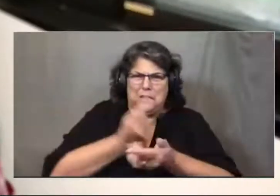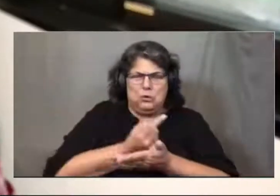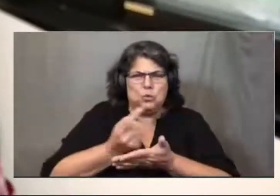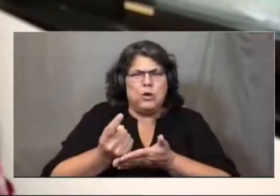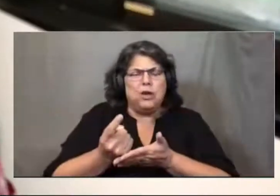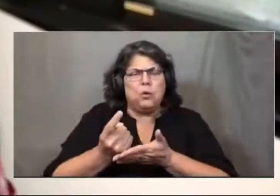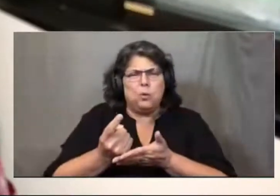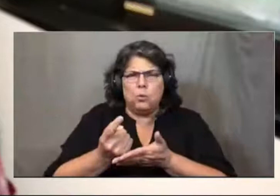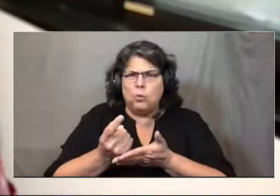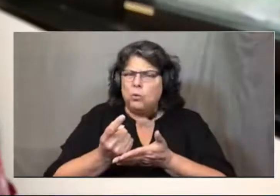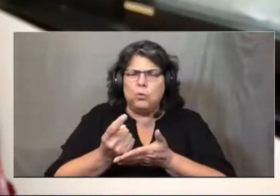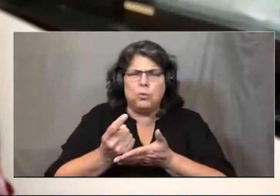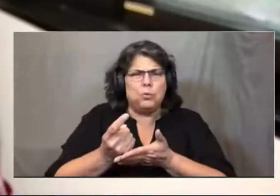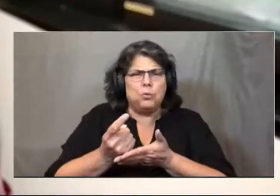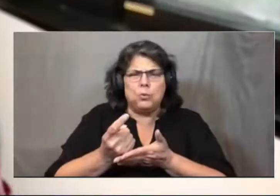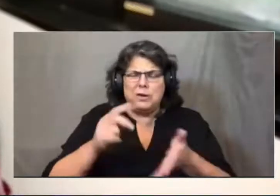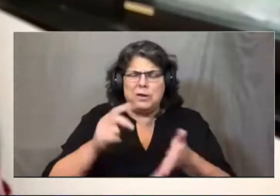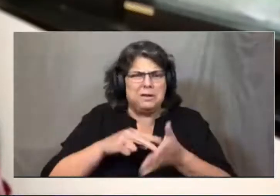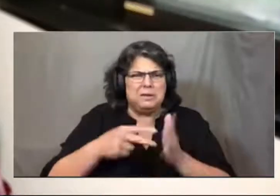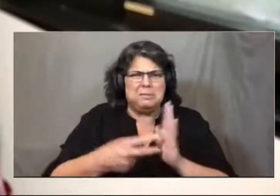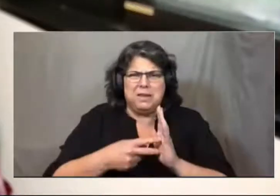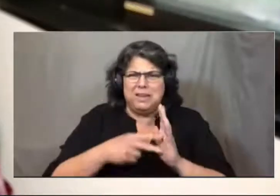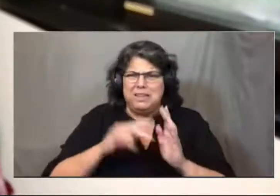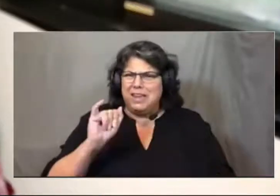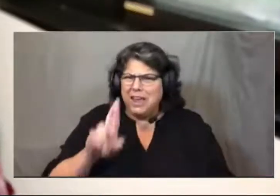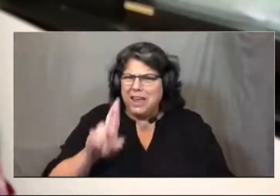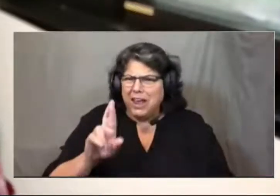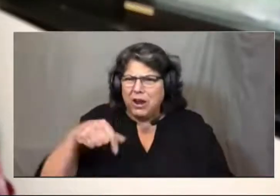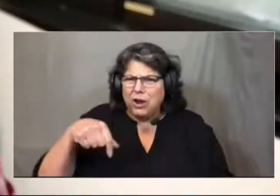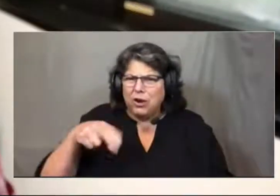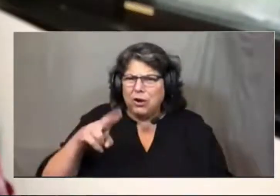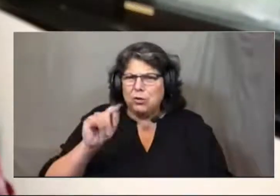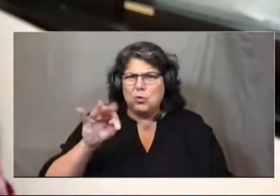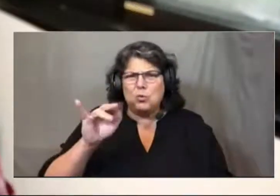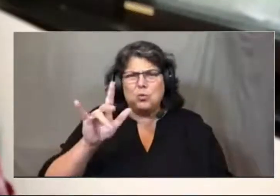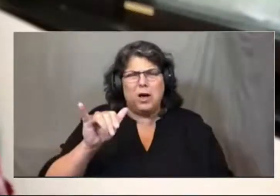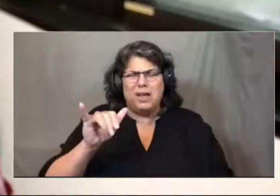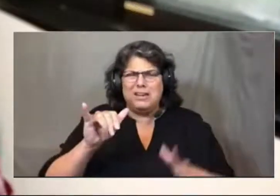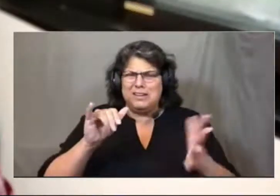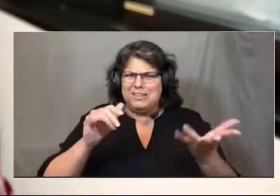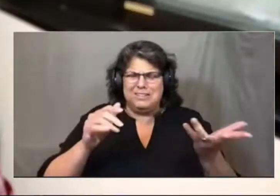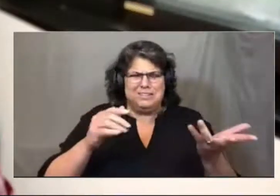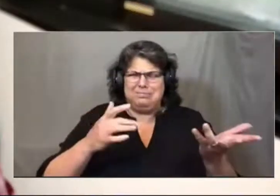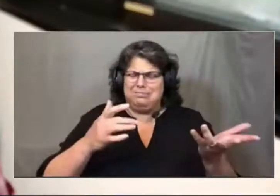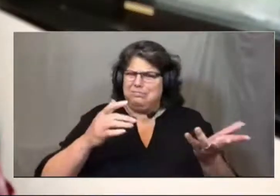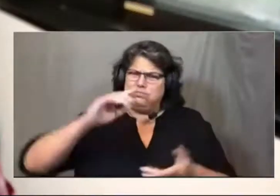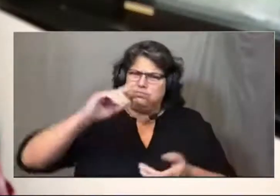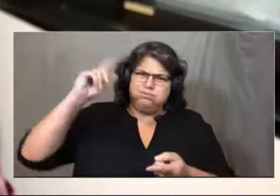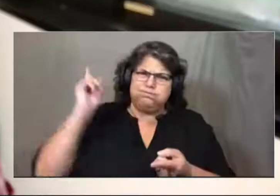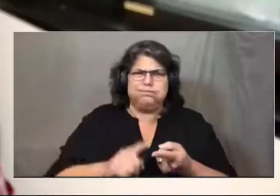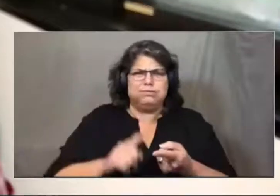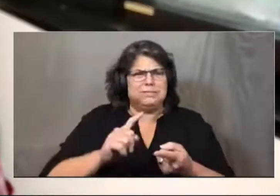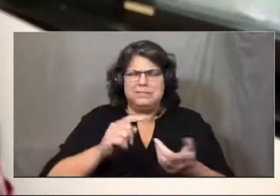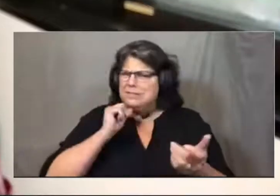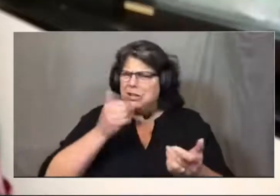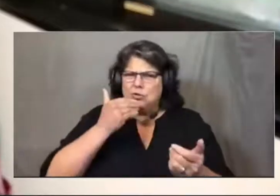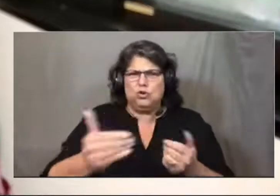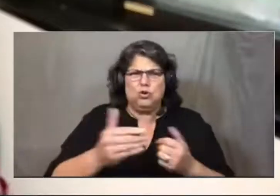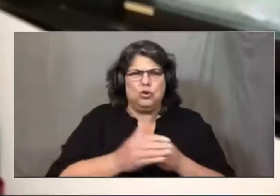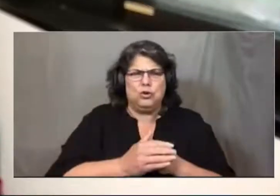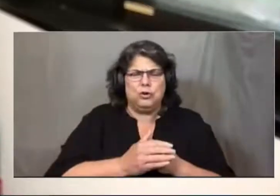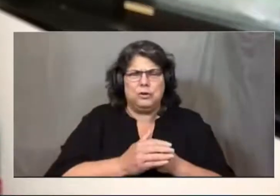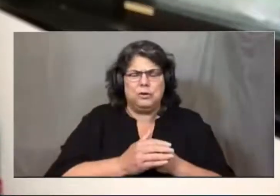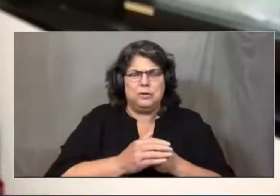has reduced our air quality tremendously. In the last couple of days, Willits was the worst